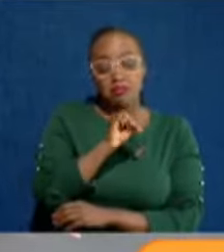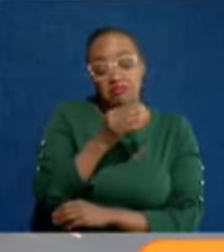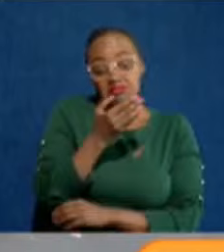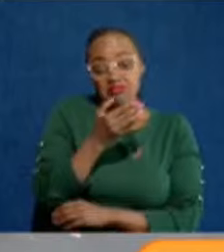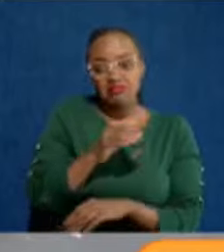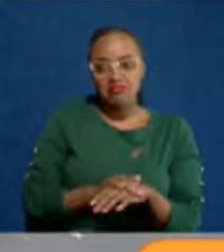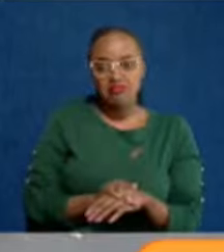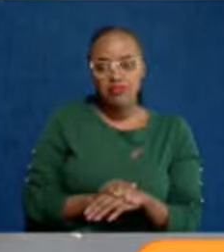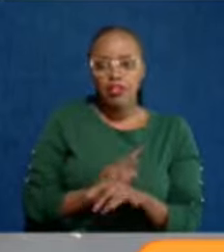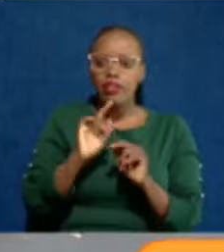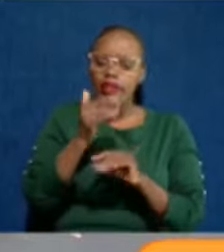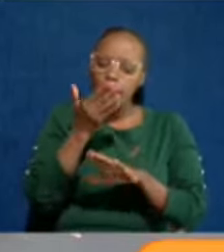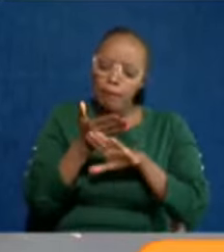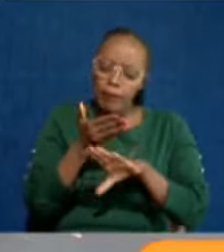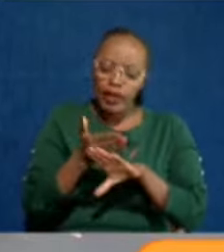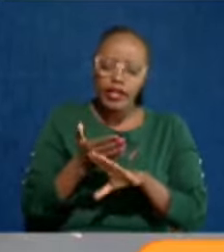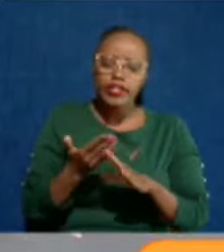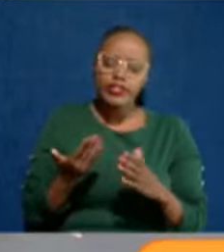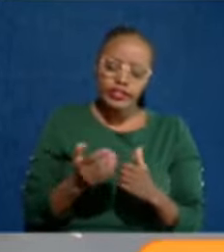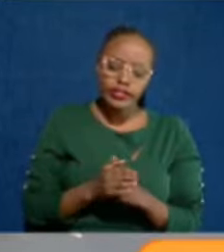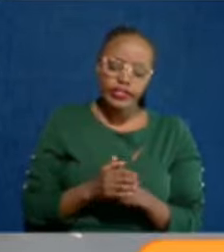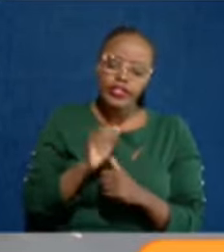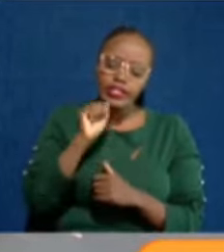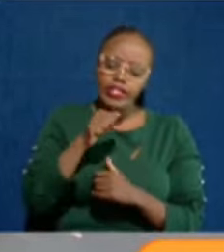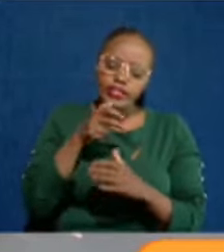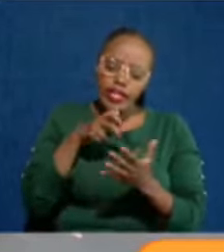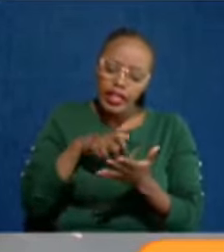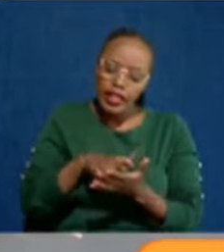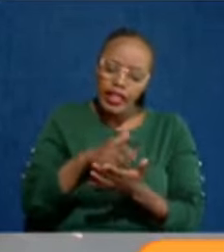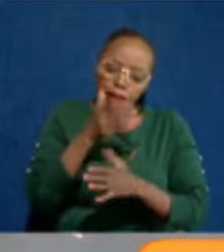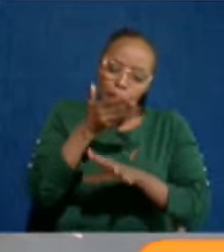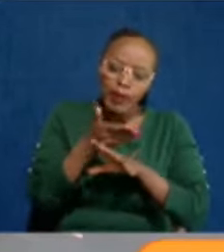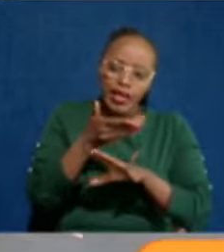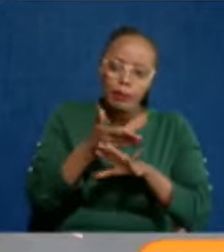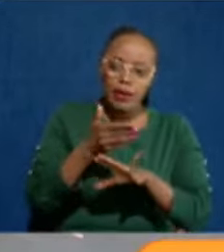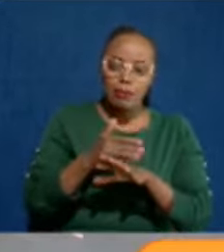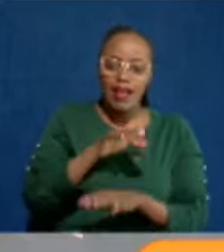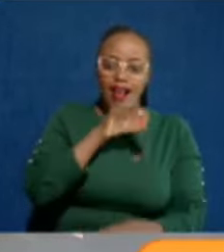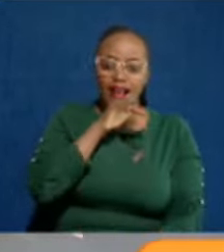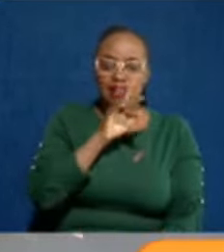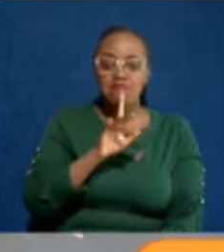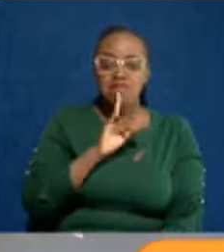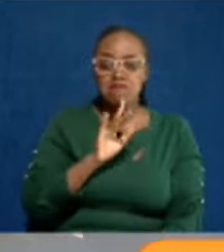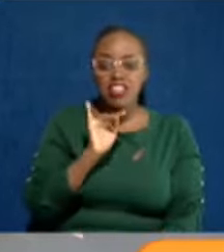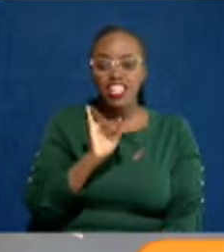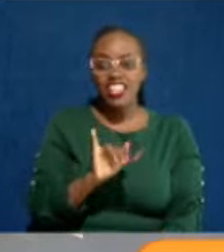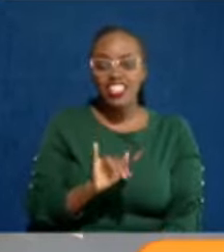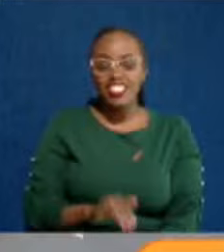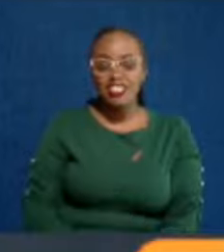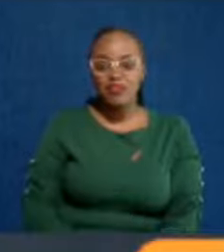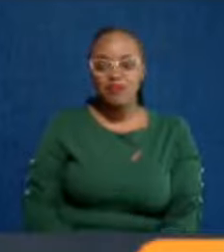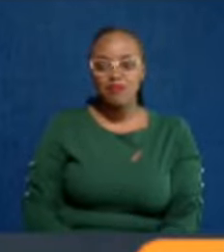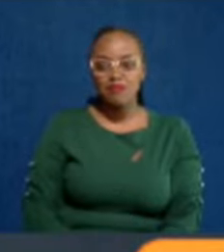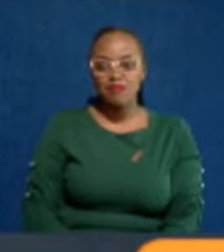They came begging. Yeah. On his knees, is what Raila said.